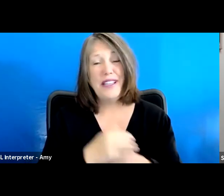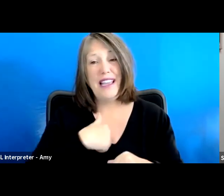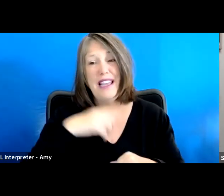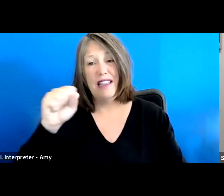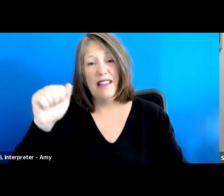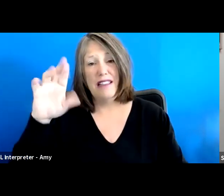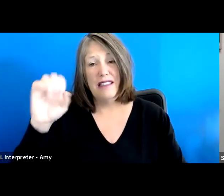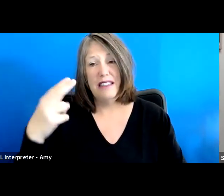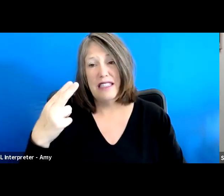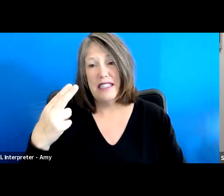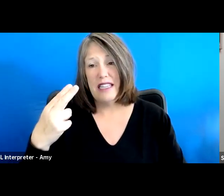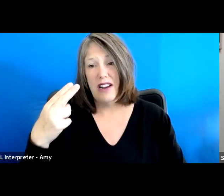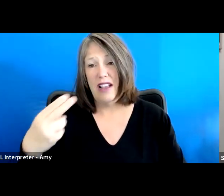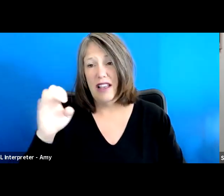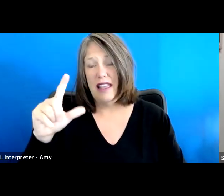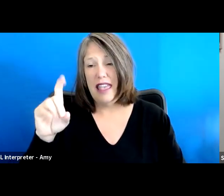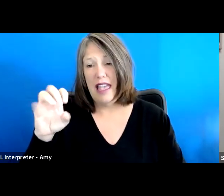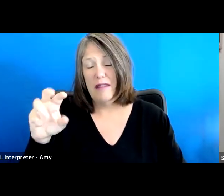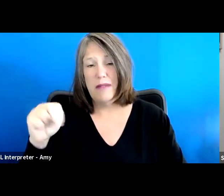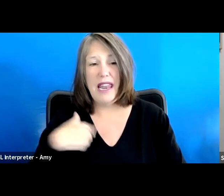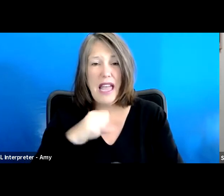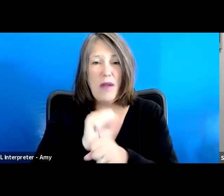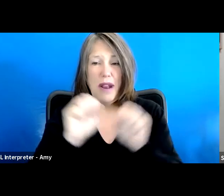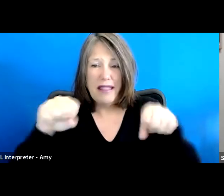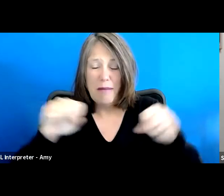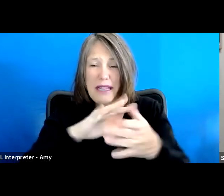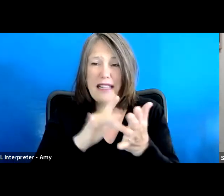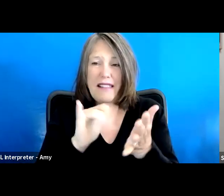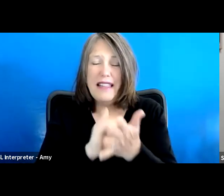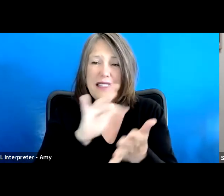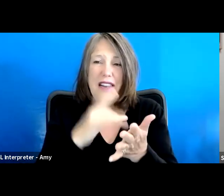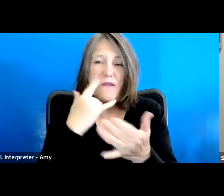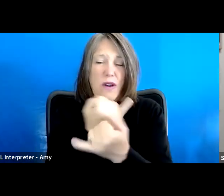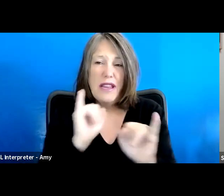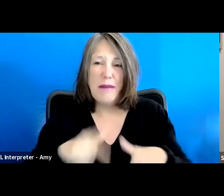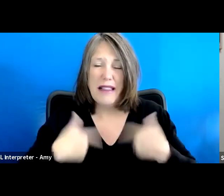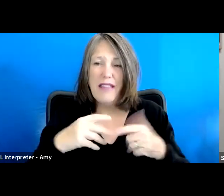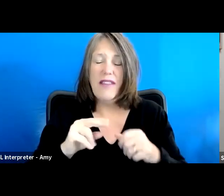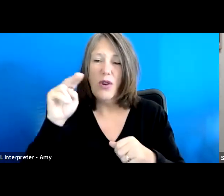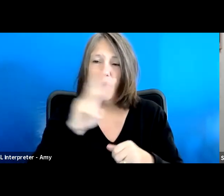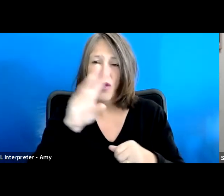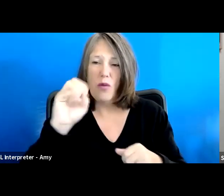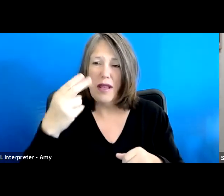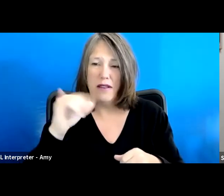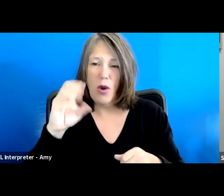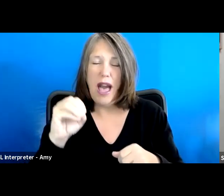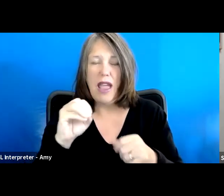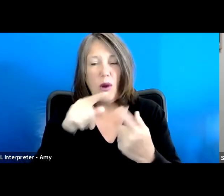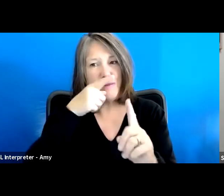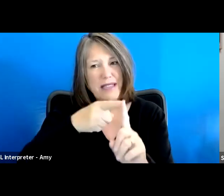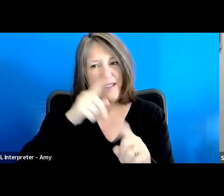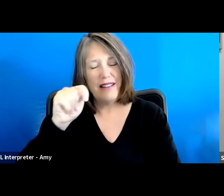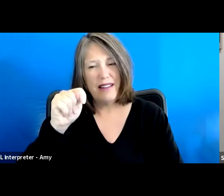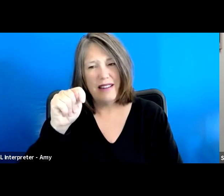Sarah Heltman. I work at the Ability Center, which is a center for independent living in Northwest Ohio, more specifically